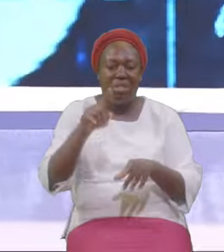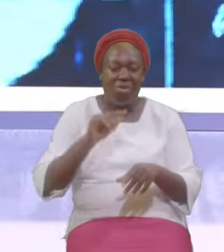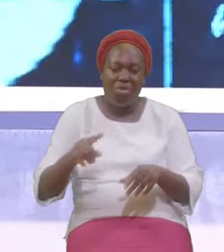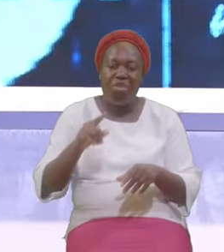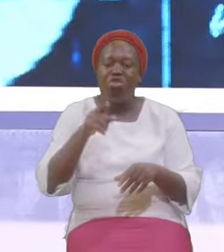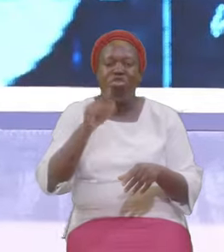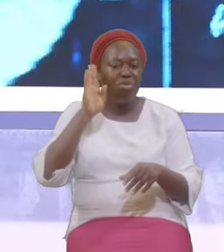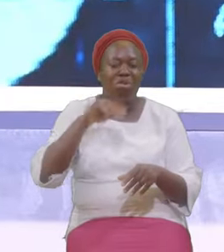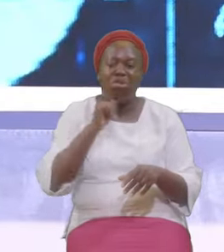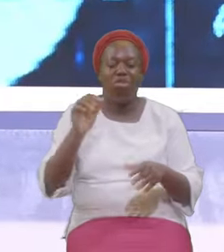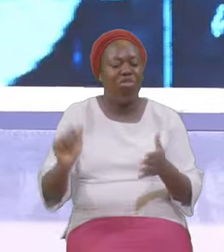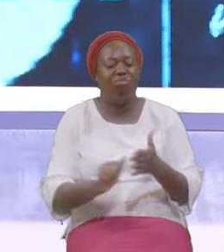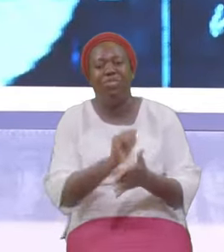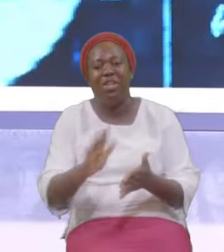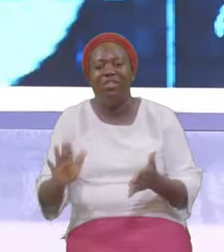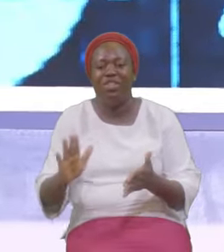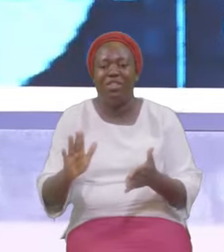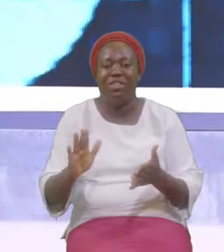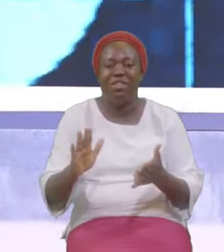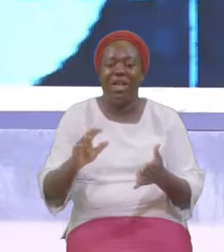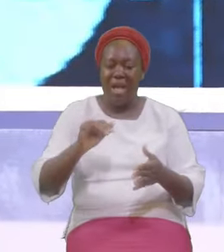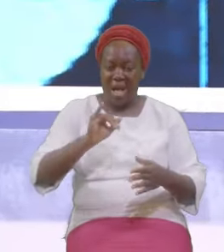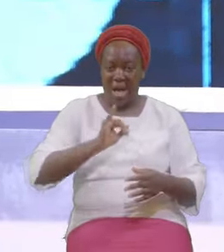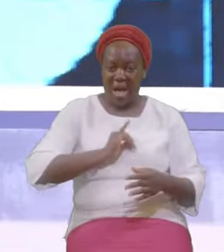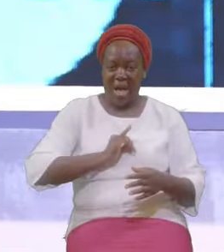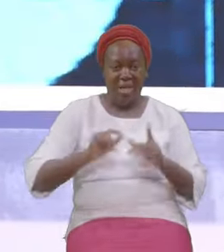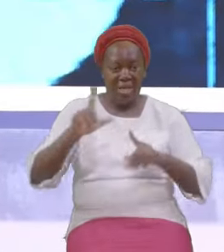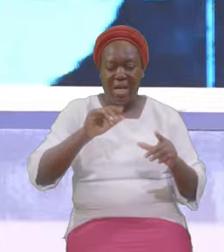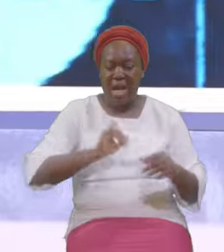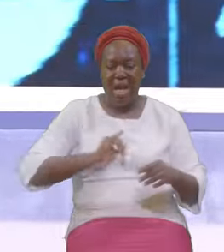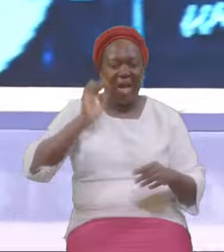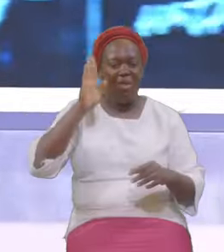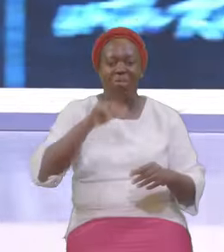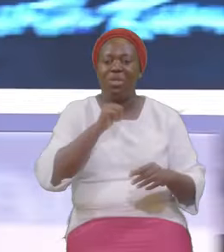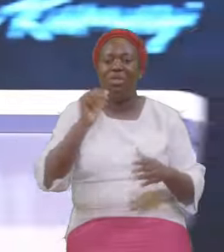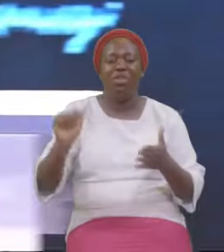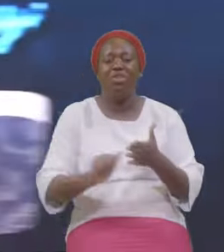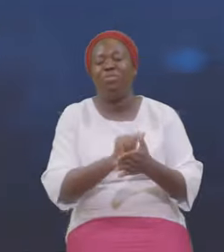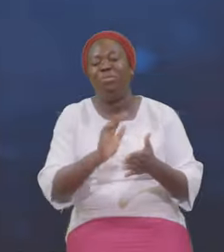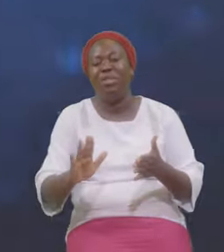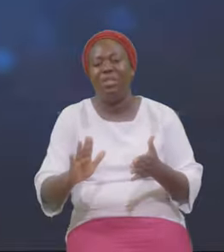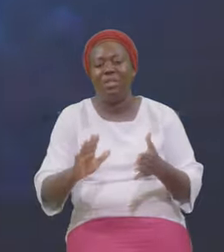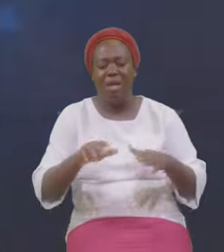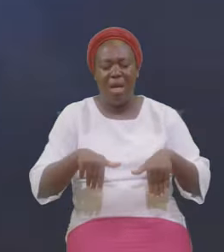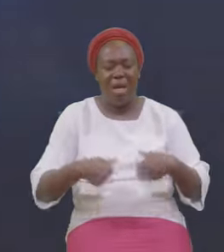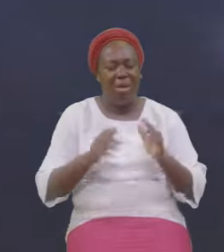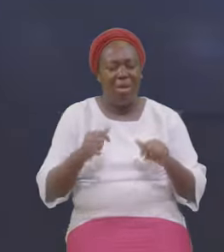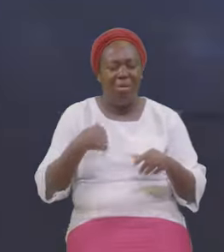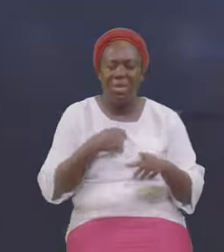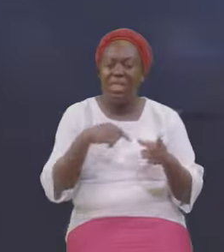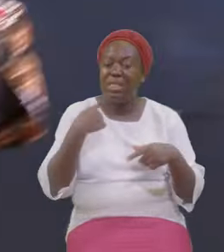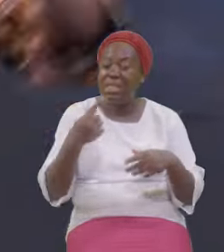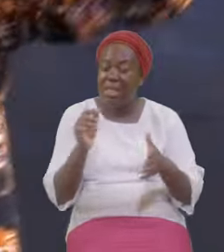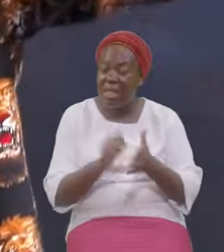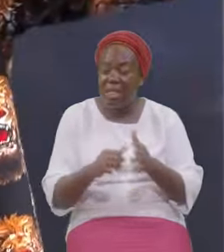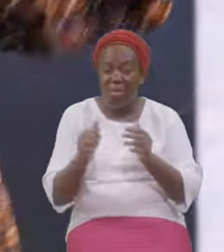perish. I will not perish. How can we say that with confidence?